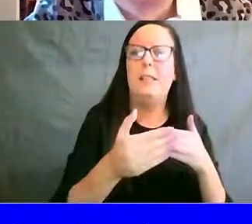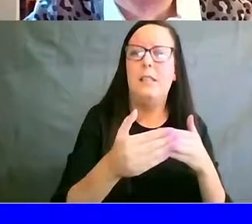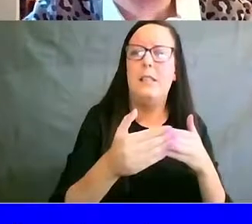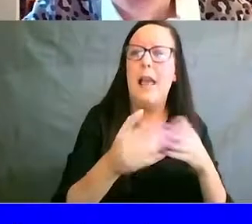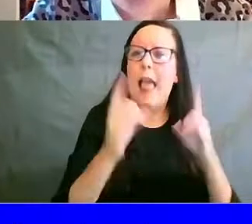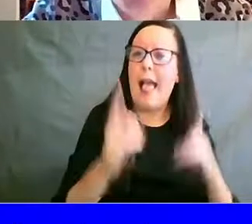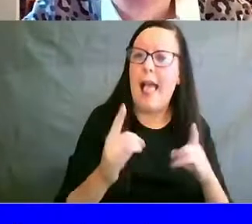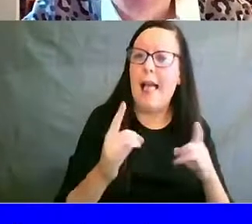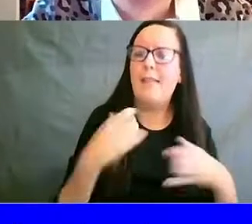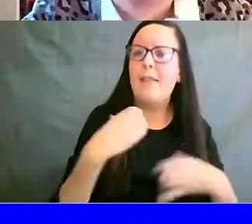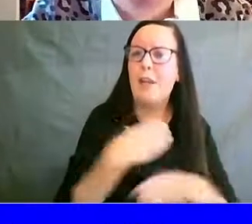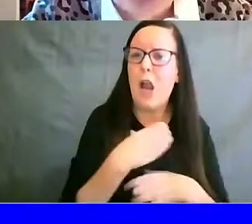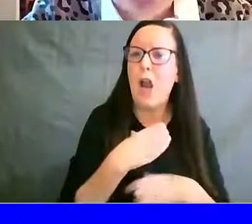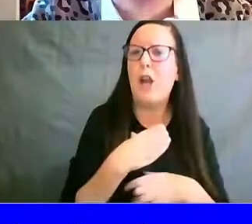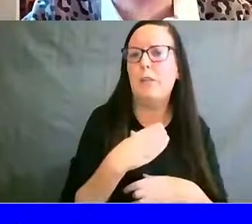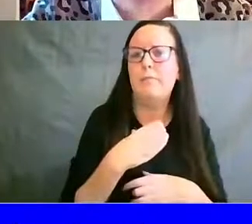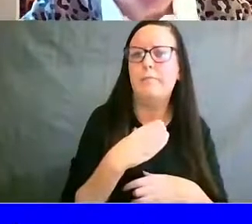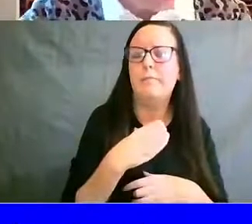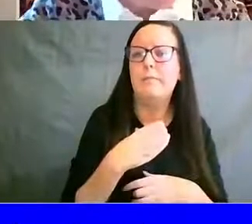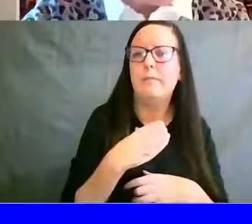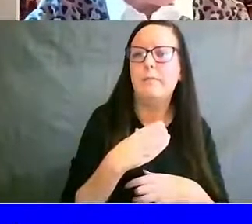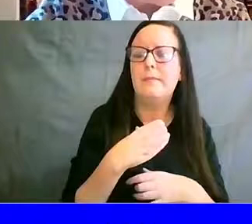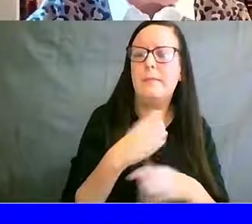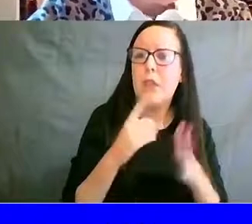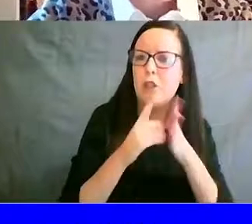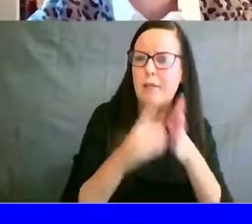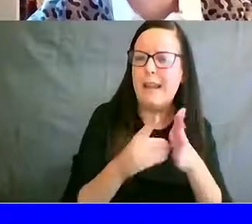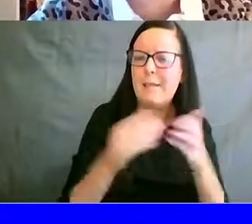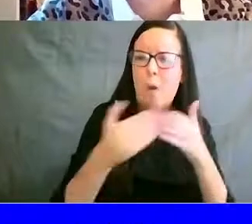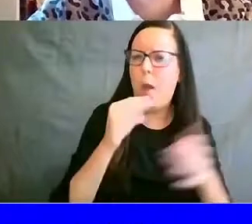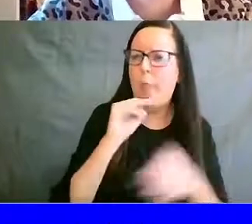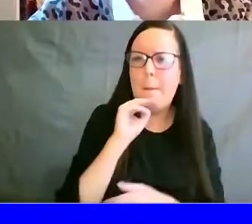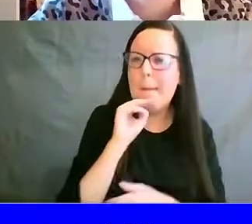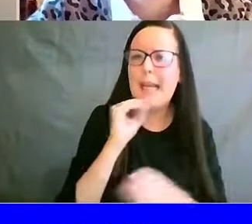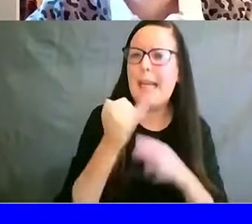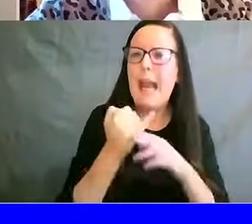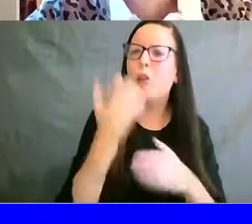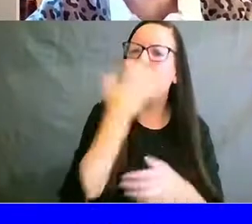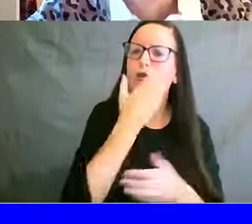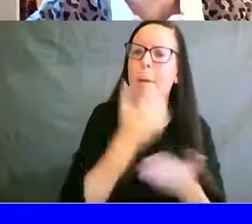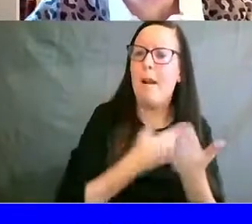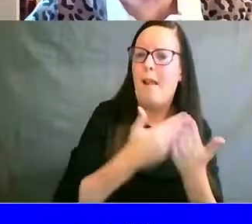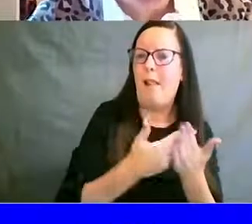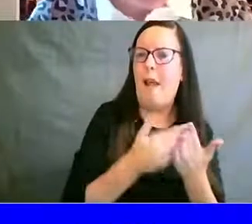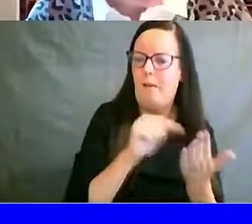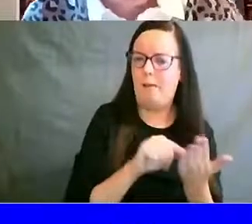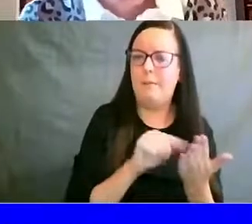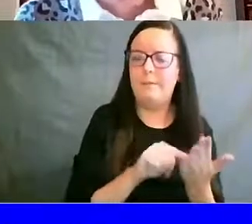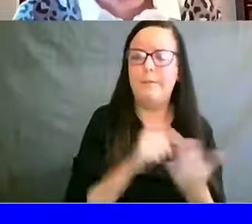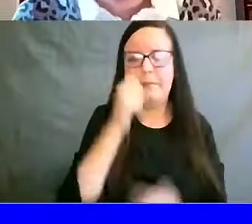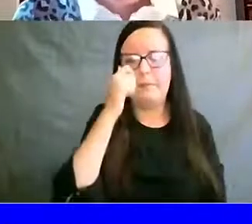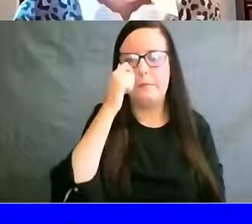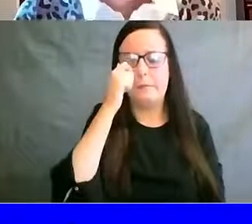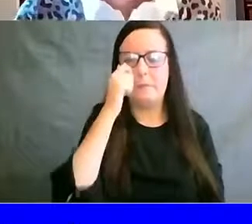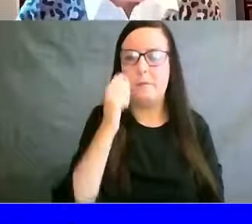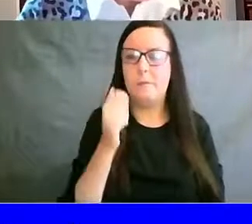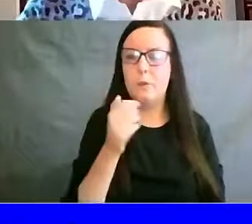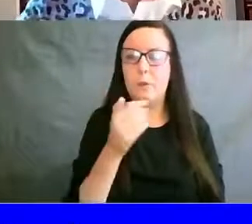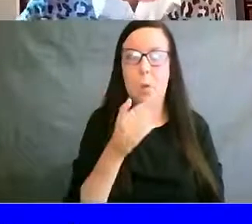healthcare directives and what they might mean in the criminal law context. So turning then on the next slide, if I